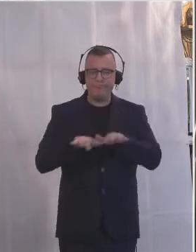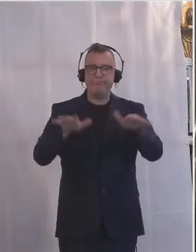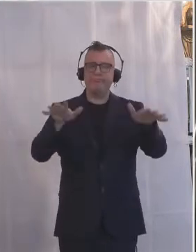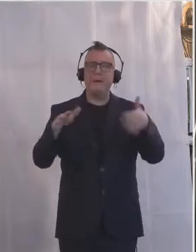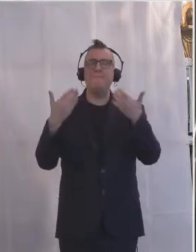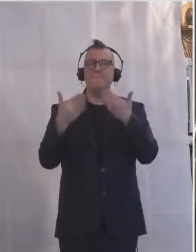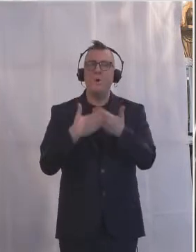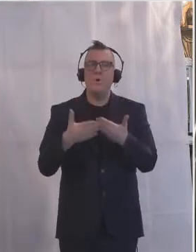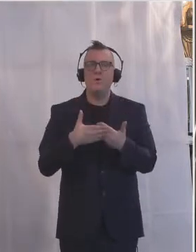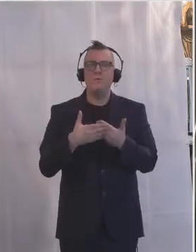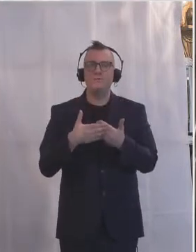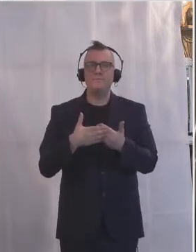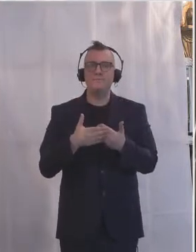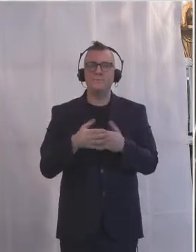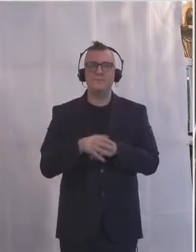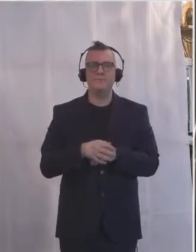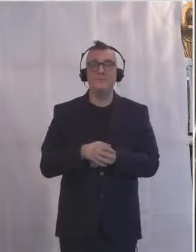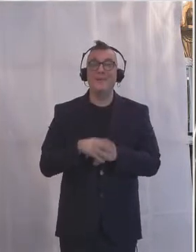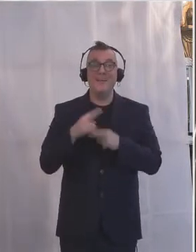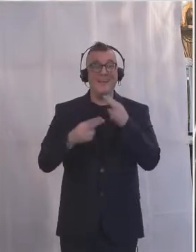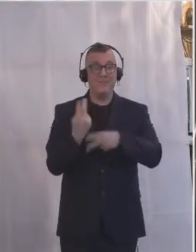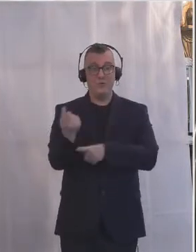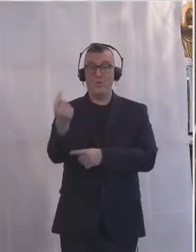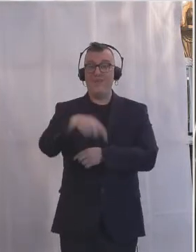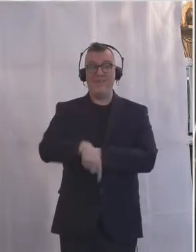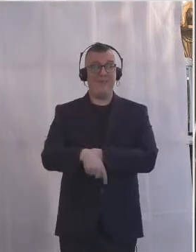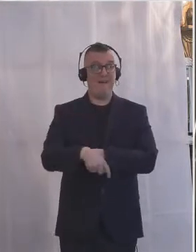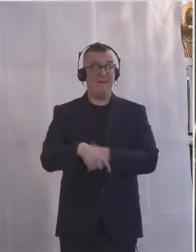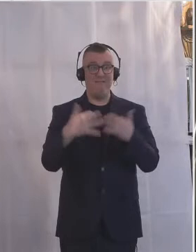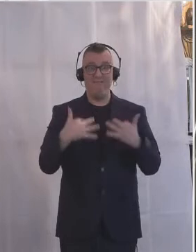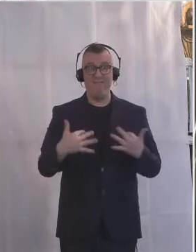maybe they're already, if you're here and you're doing this, you have those